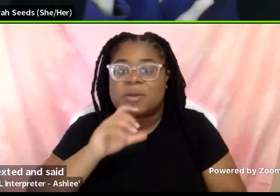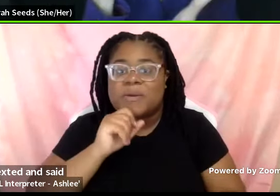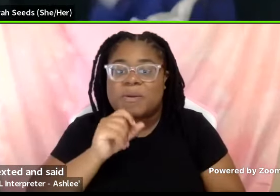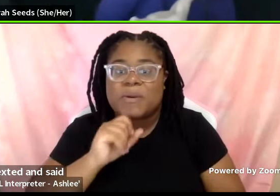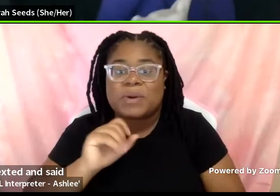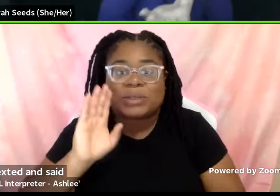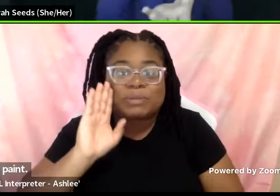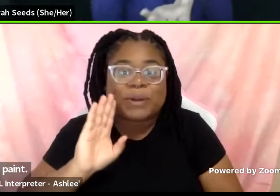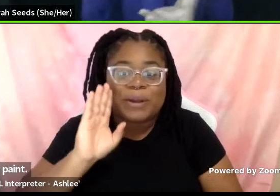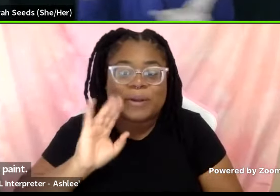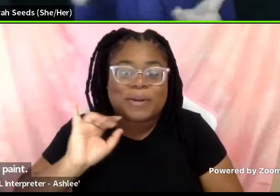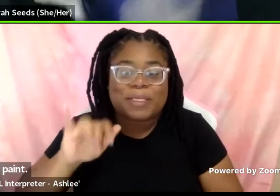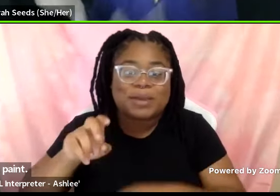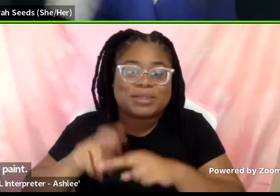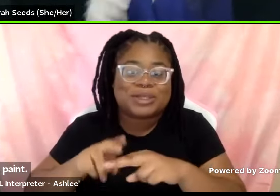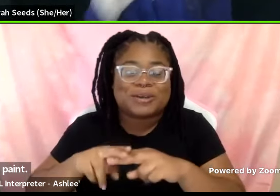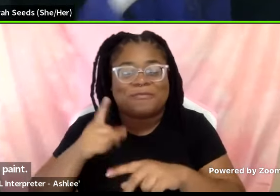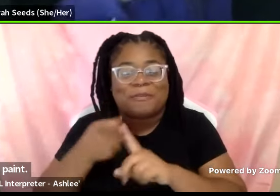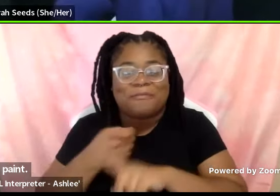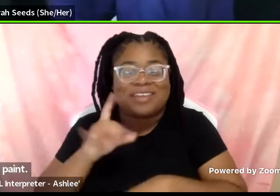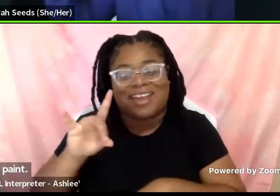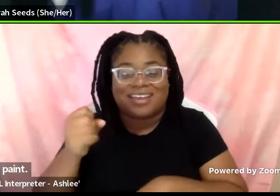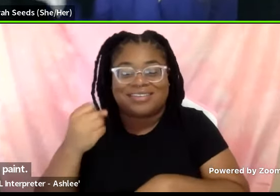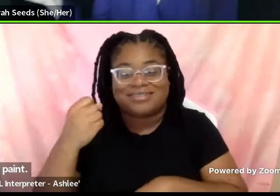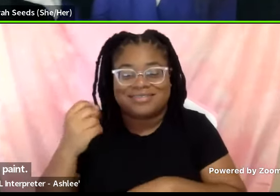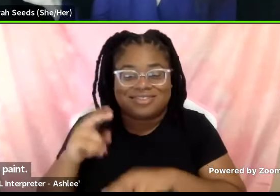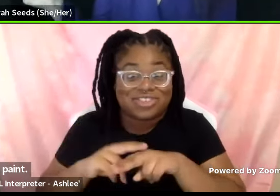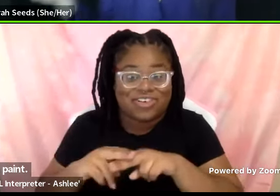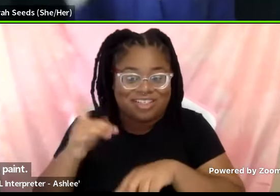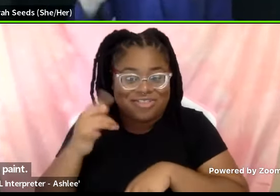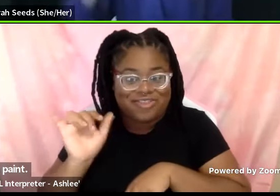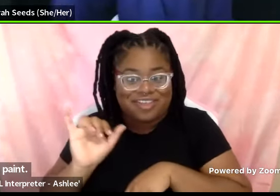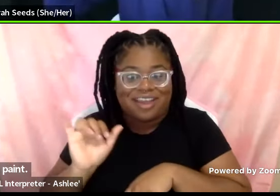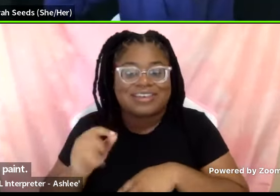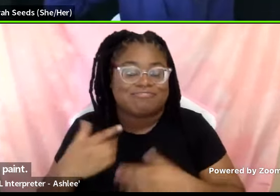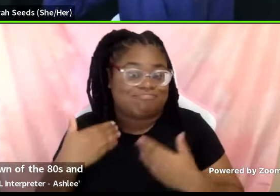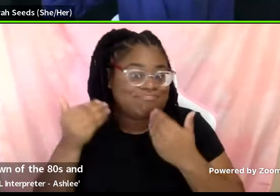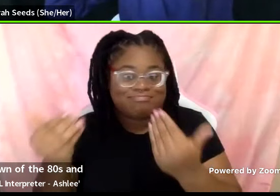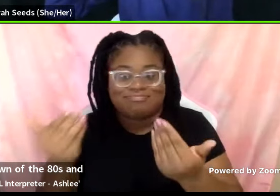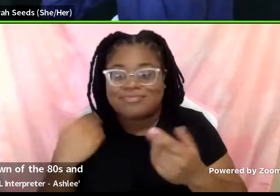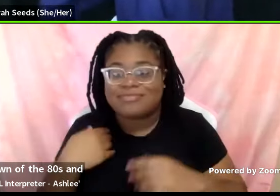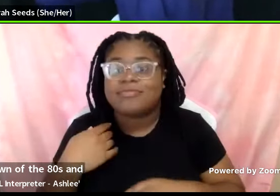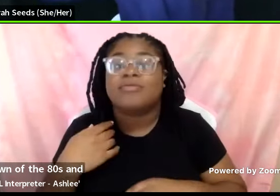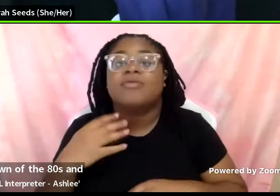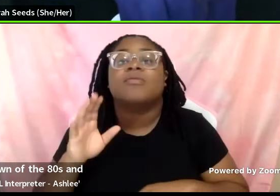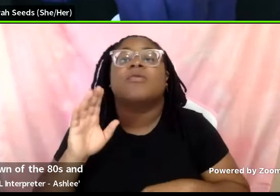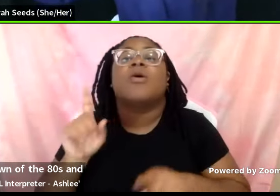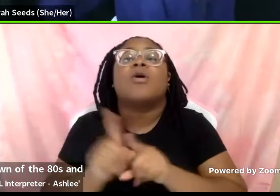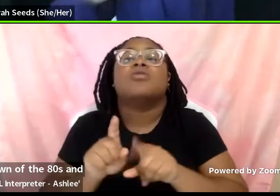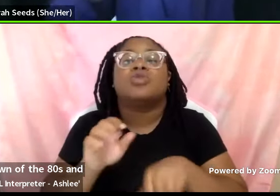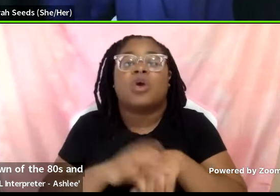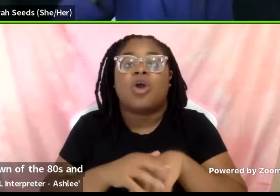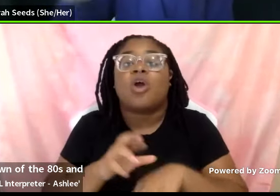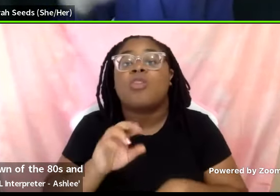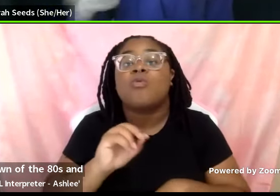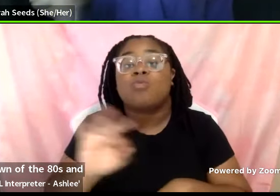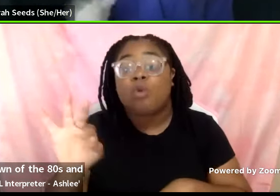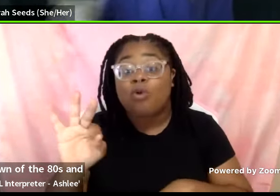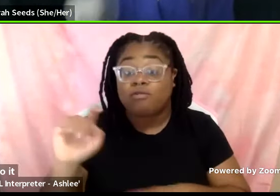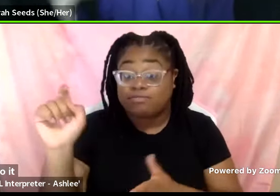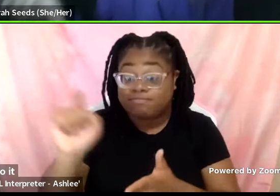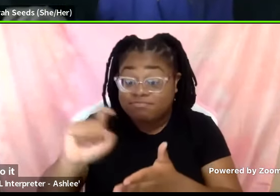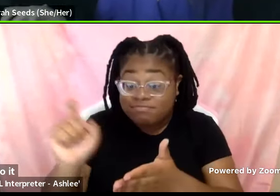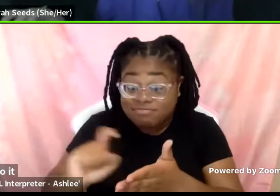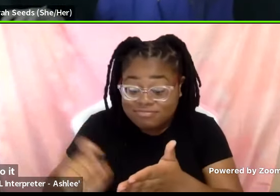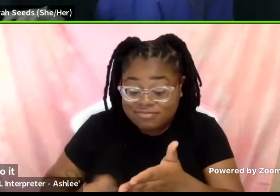of the 80s. Yes. And let's do it. And so we were on the roof also while we're finishing up, spray painting these